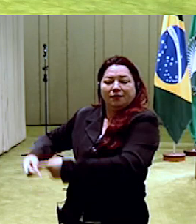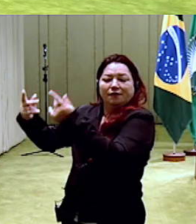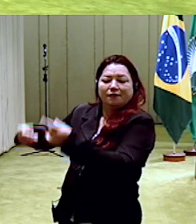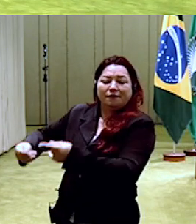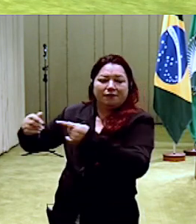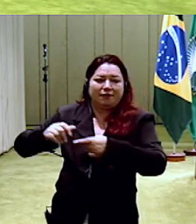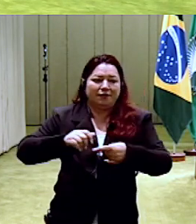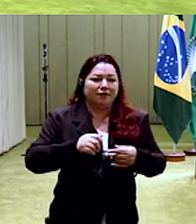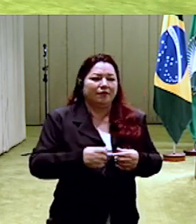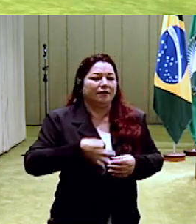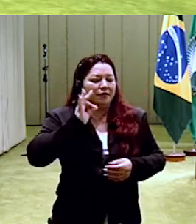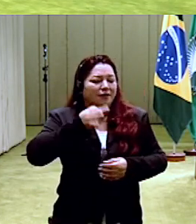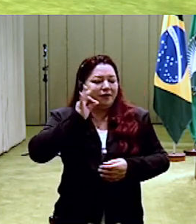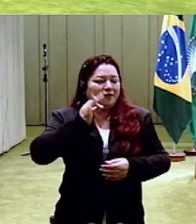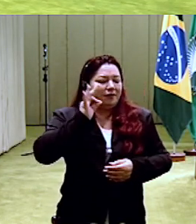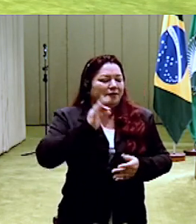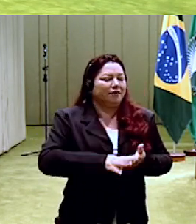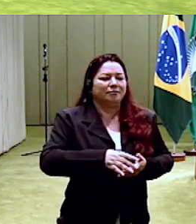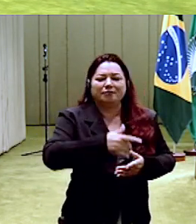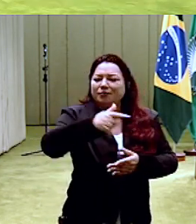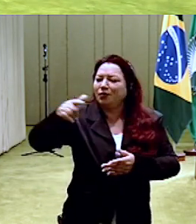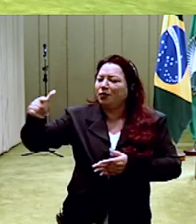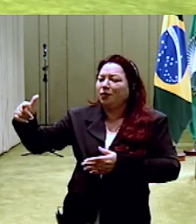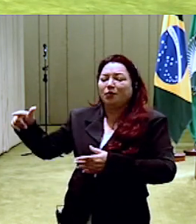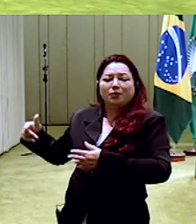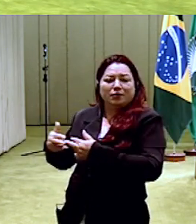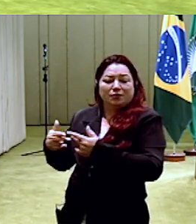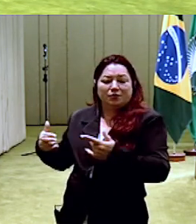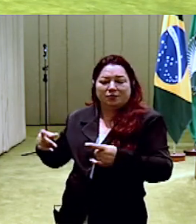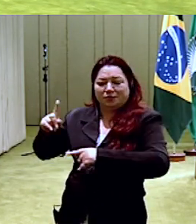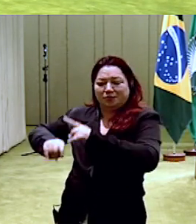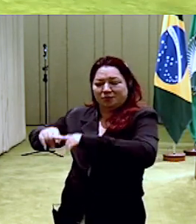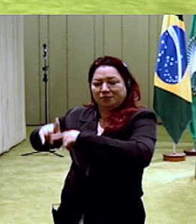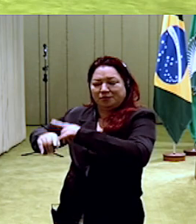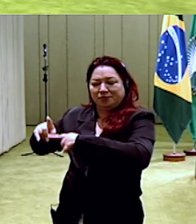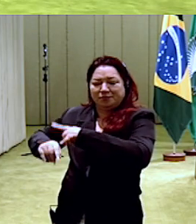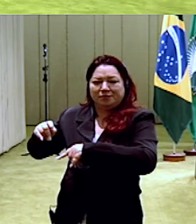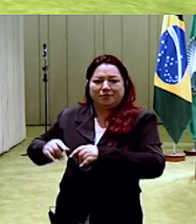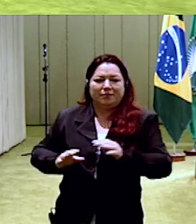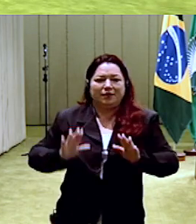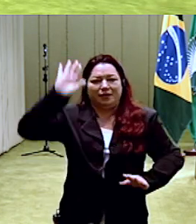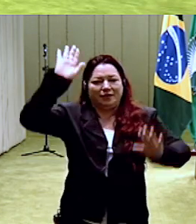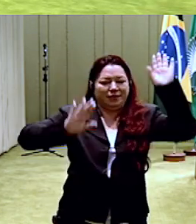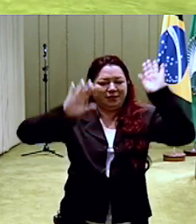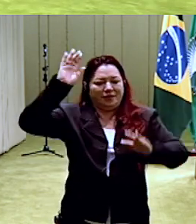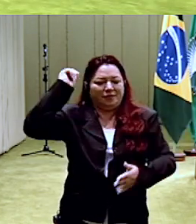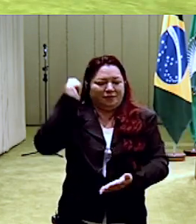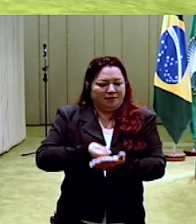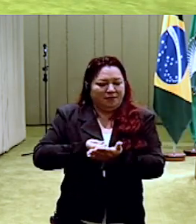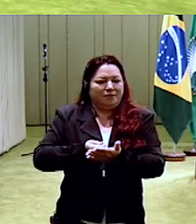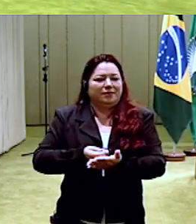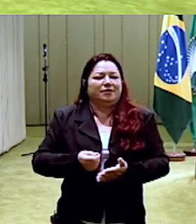with auctions in our local markets to export to Europe. This is where I saw the